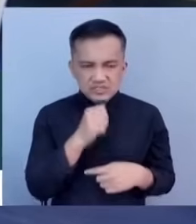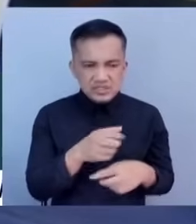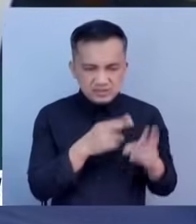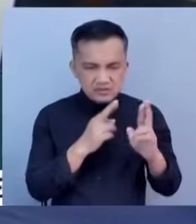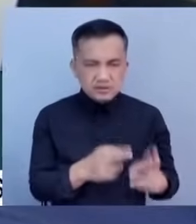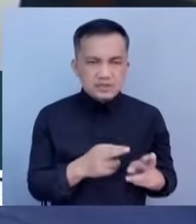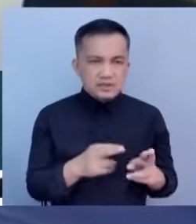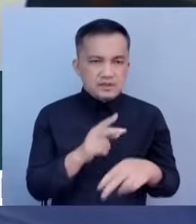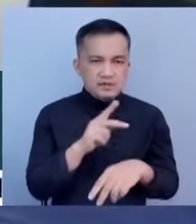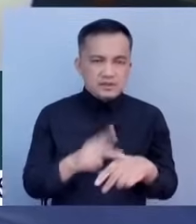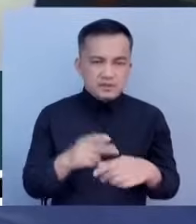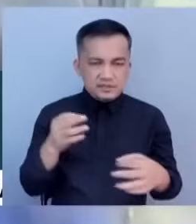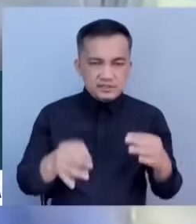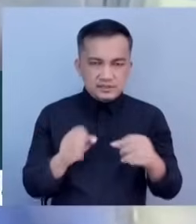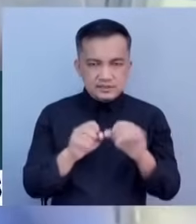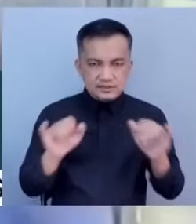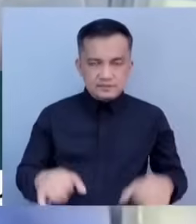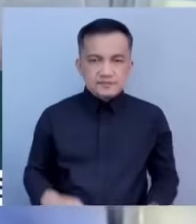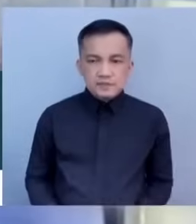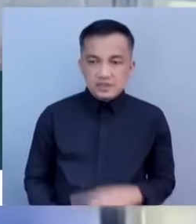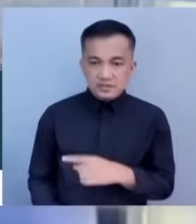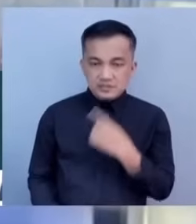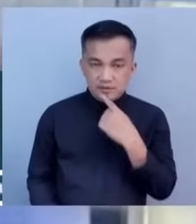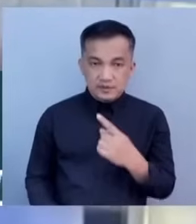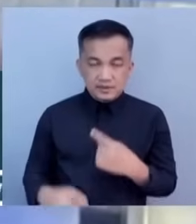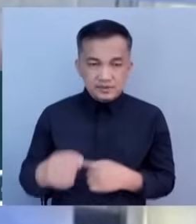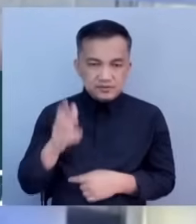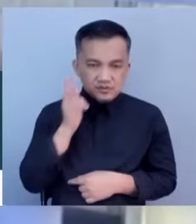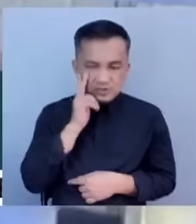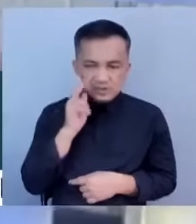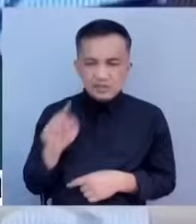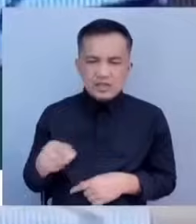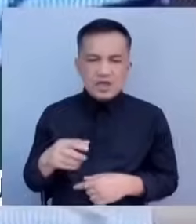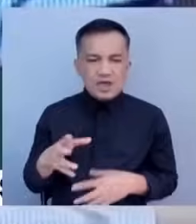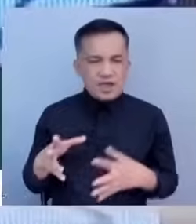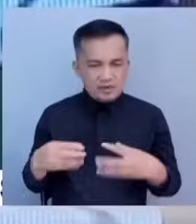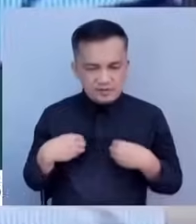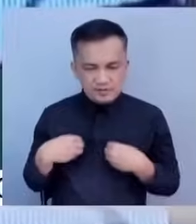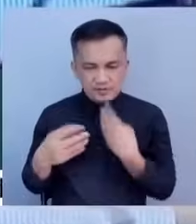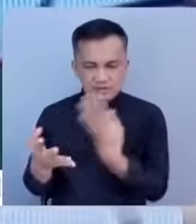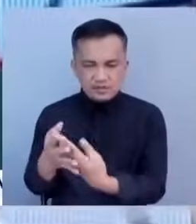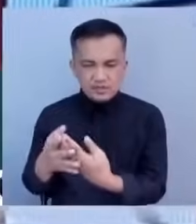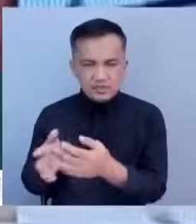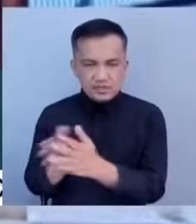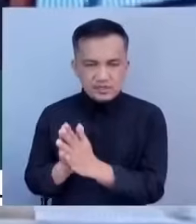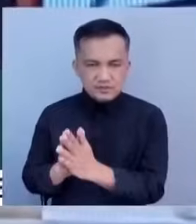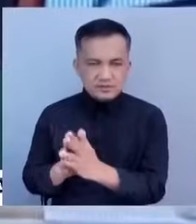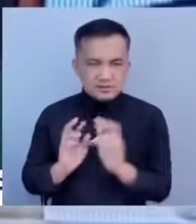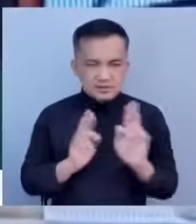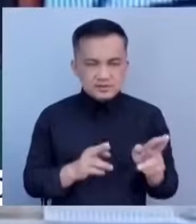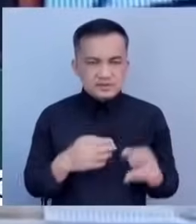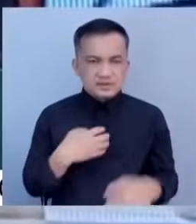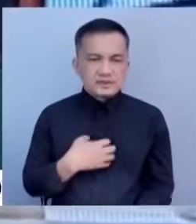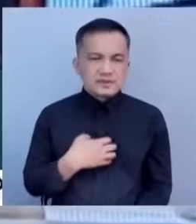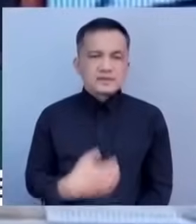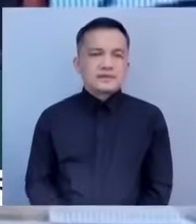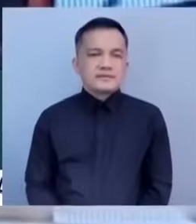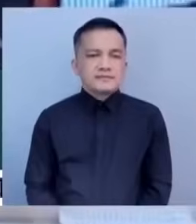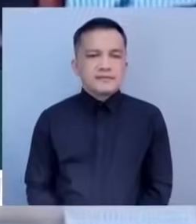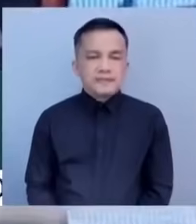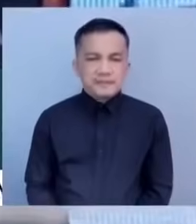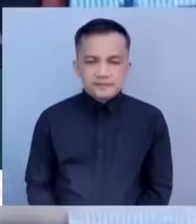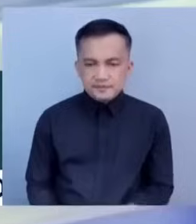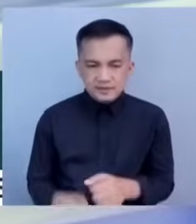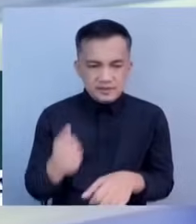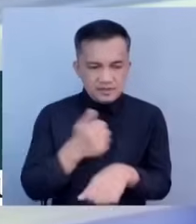system. This after Duterte said he will just go to jail when asked about his response to the complaint. He also accused